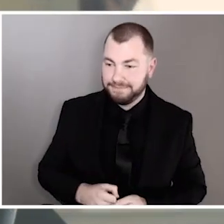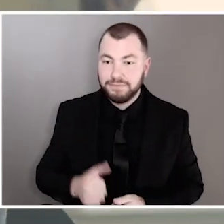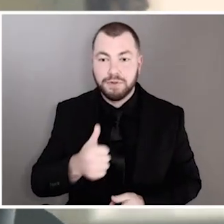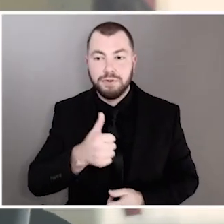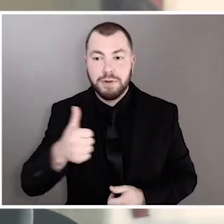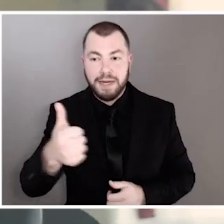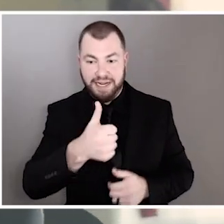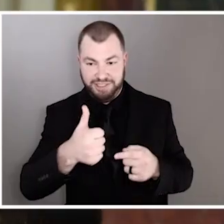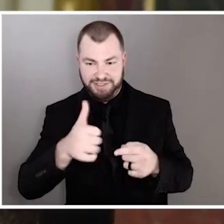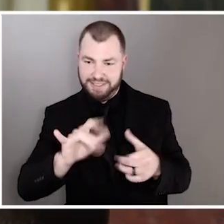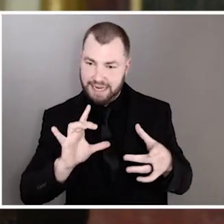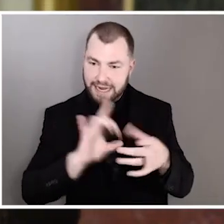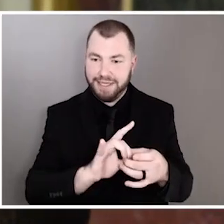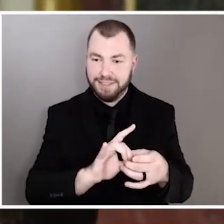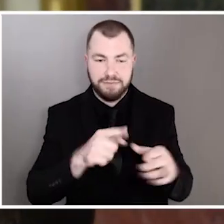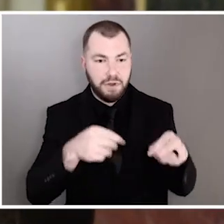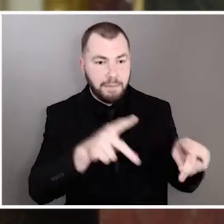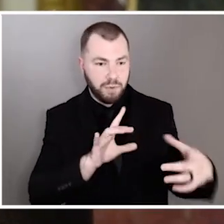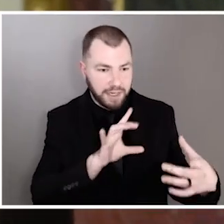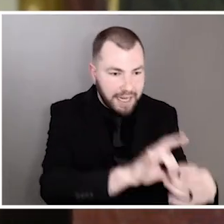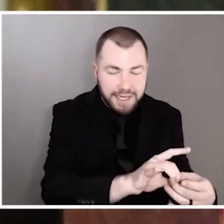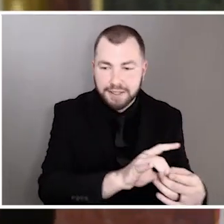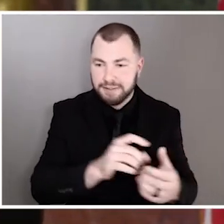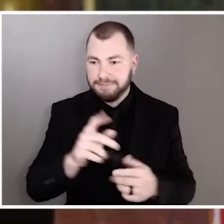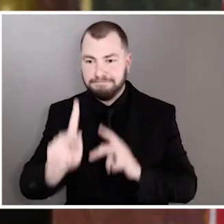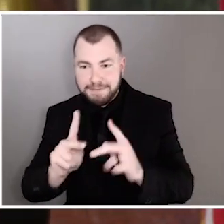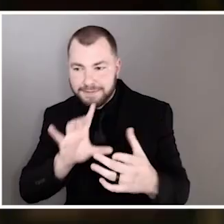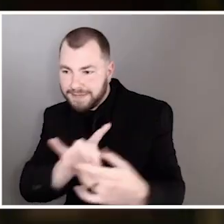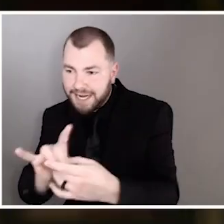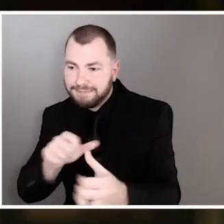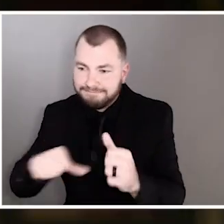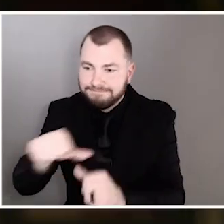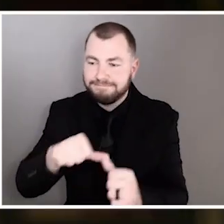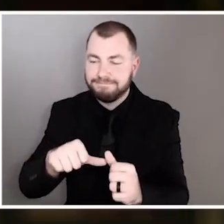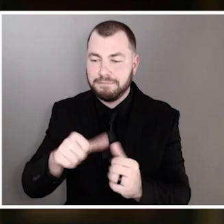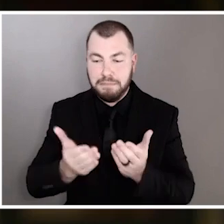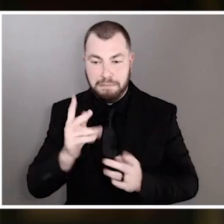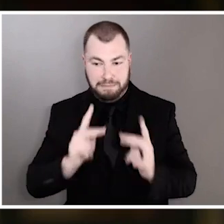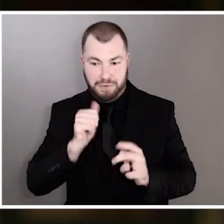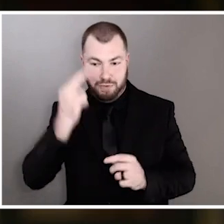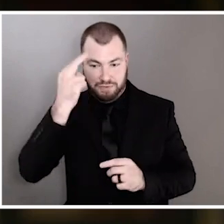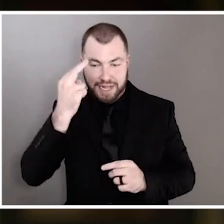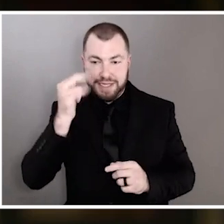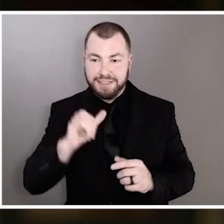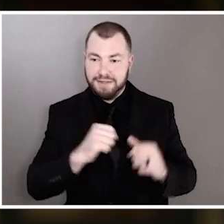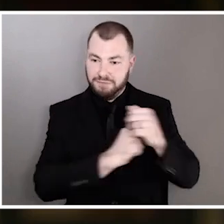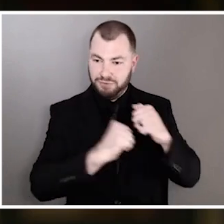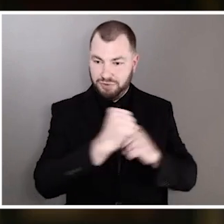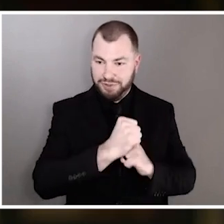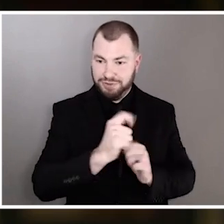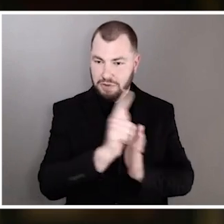Transportation connects us to opportunities, to each other, and people may not realize that the infrastructure package is one of the